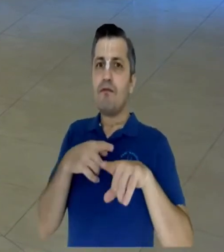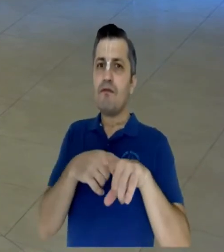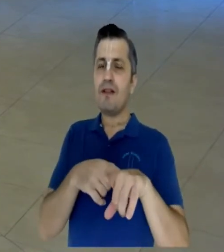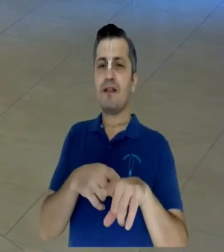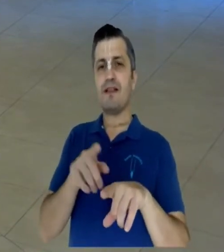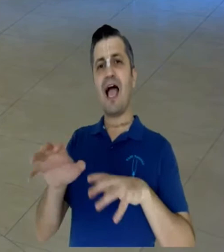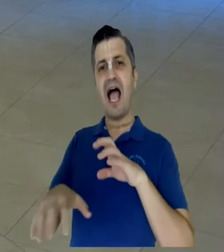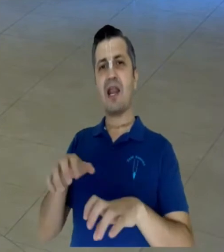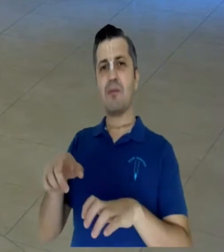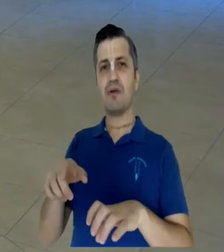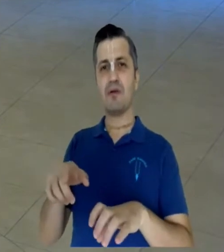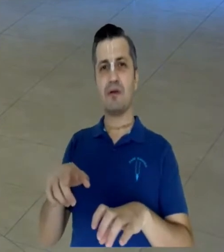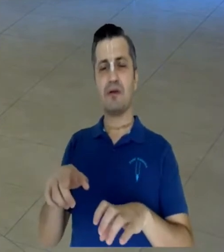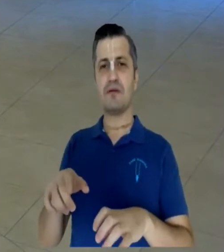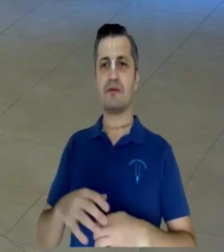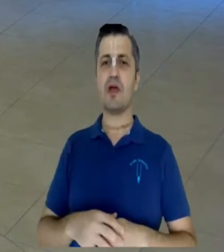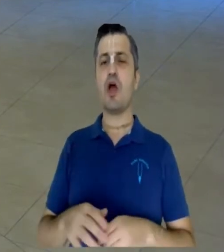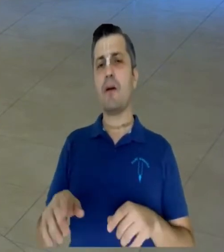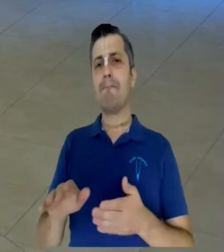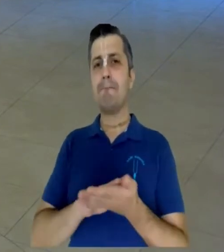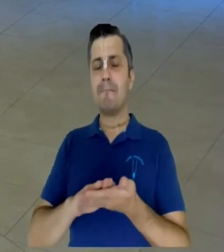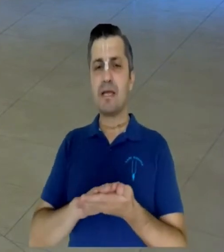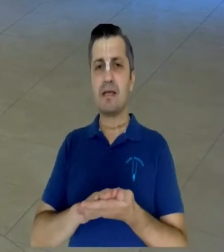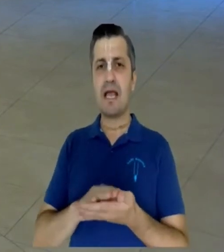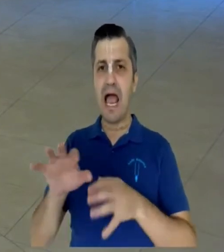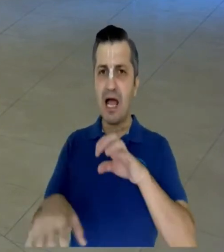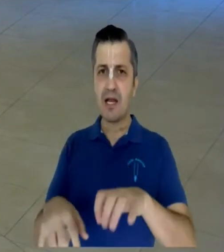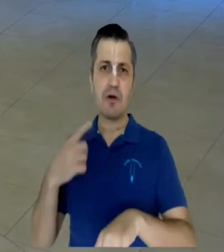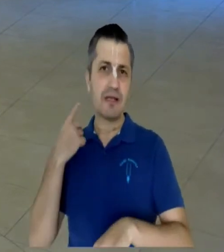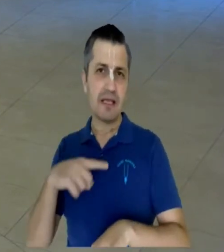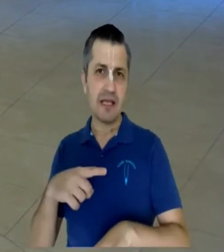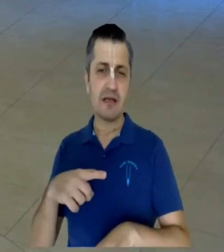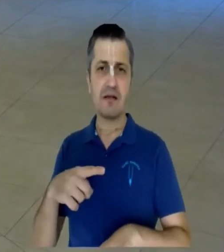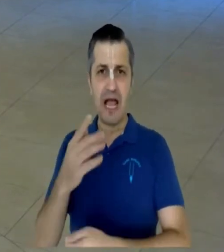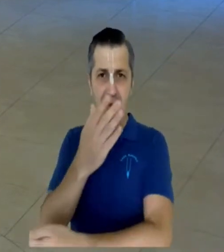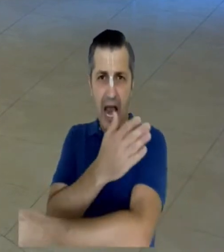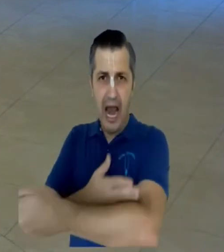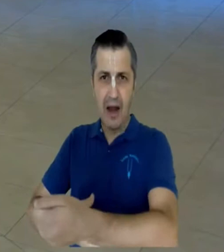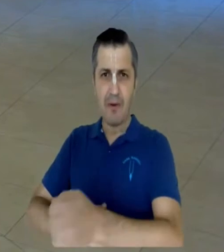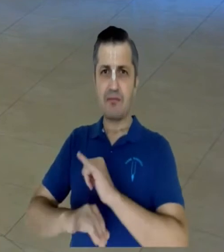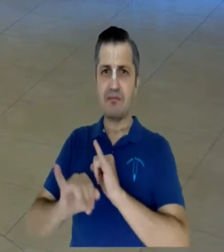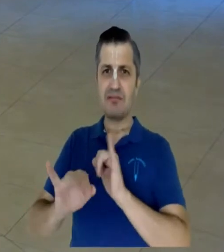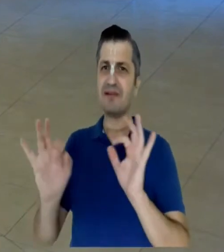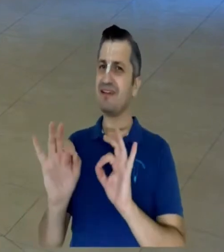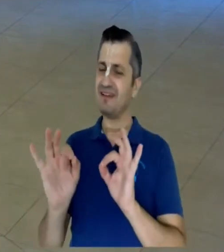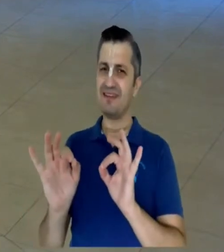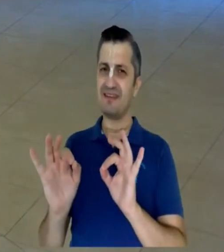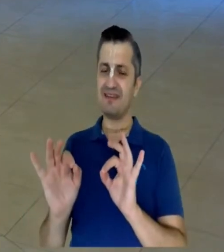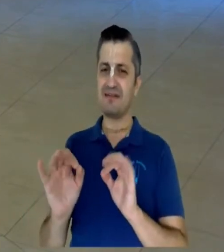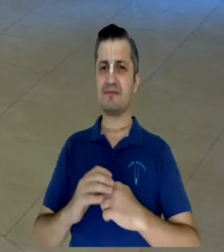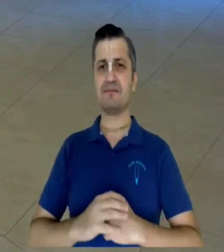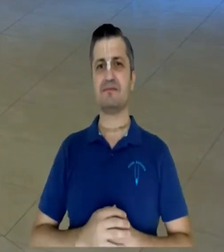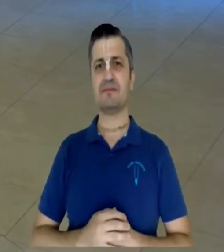they're not liable for karma. But in terms of the living entity, we